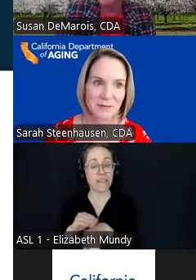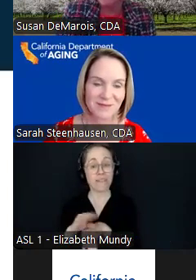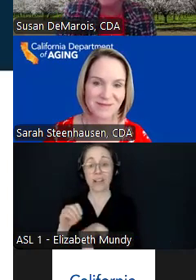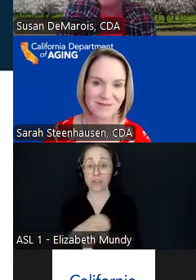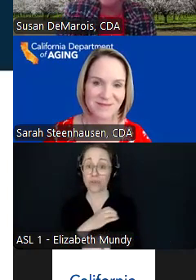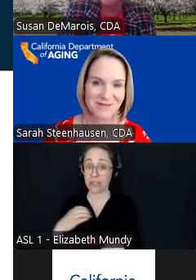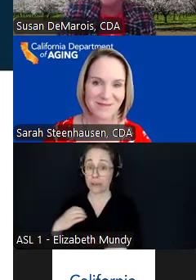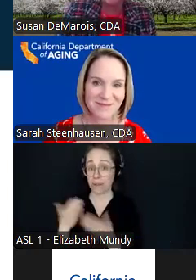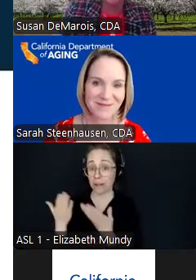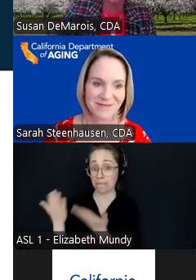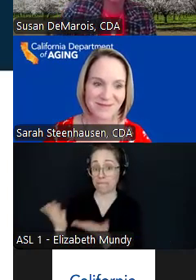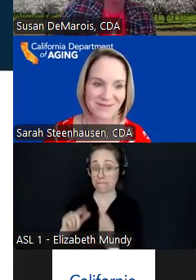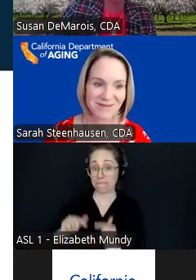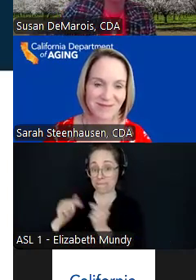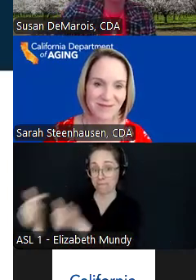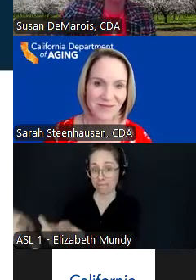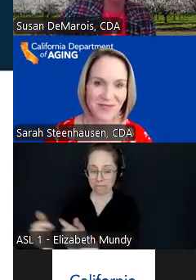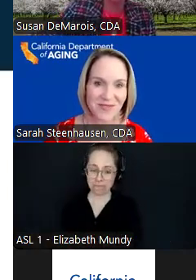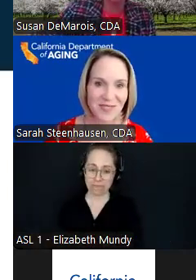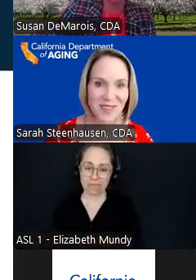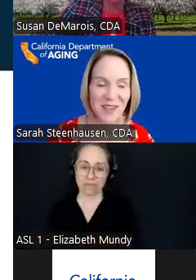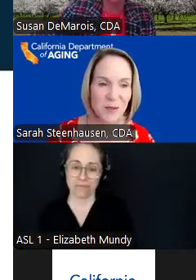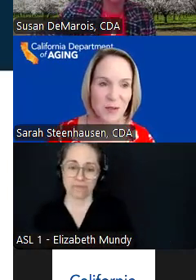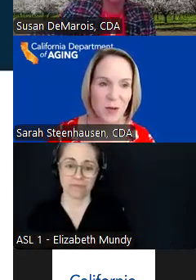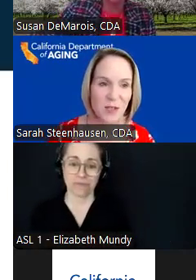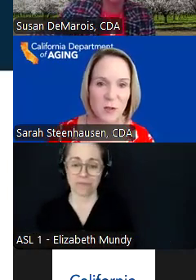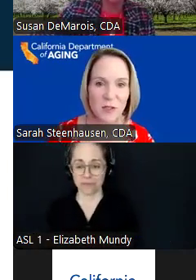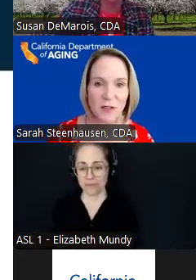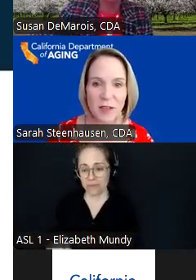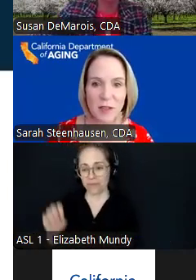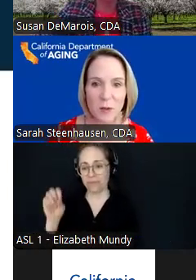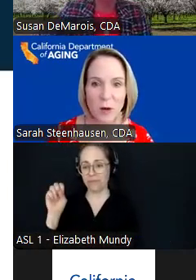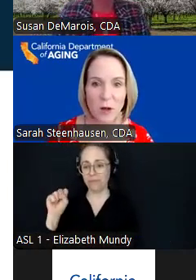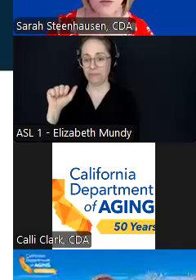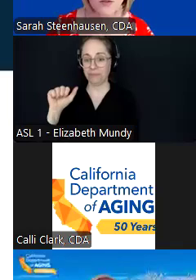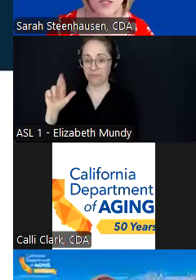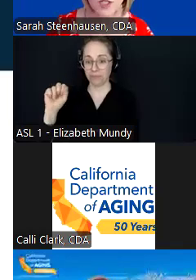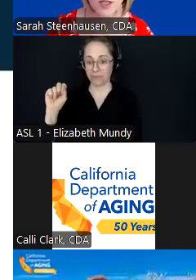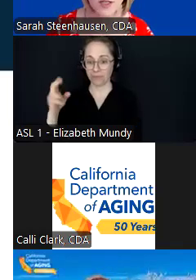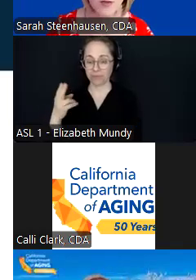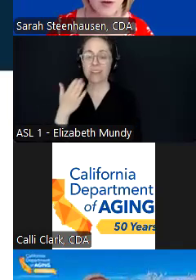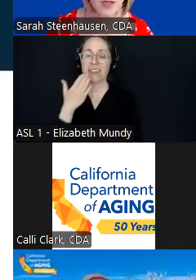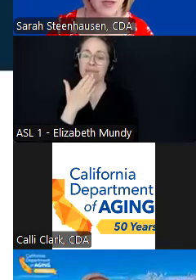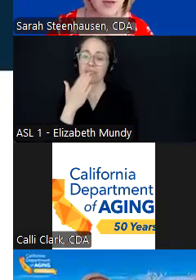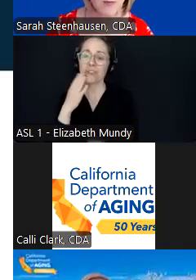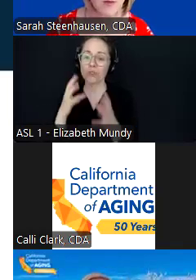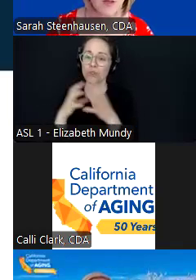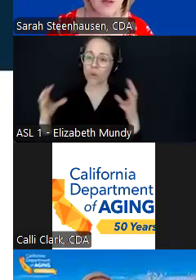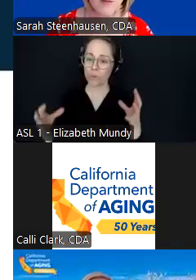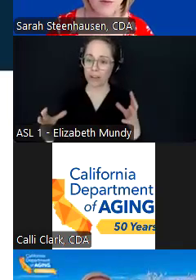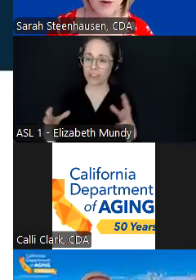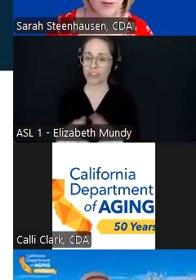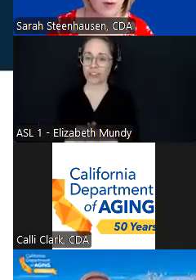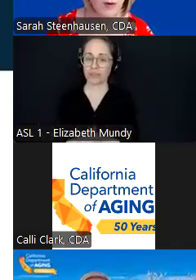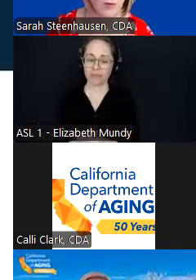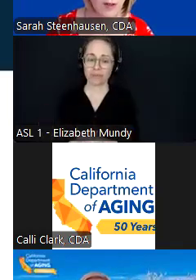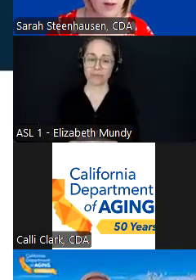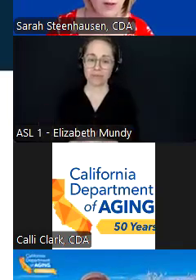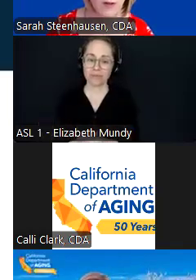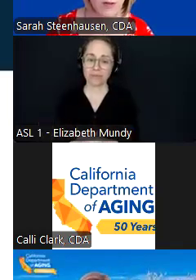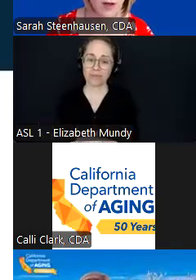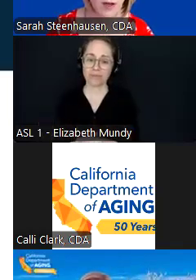Sarah, please take over from here. Thank you so much, Susan, and thank you all for such a very,